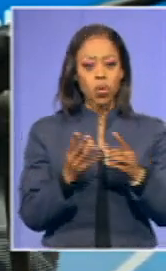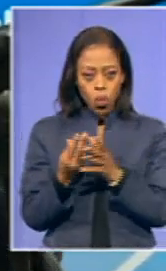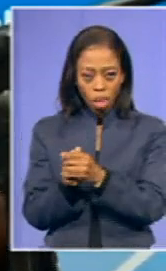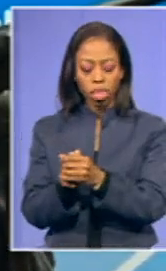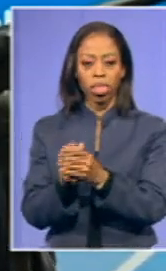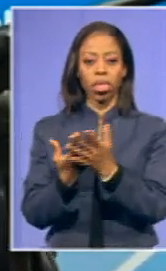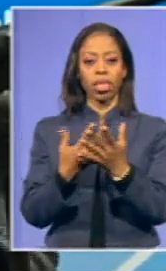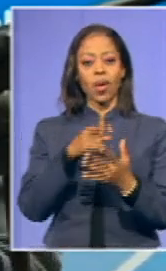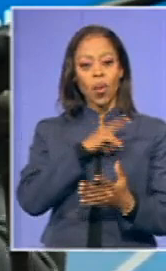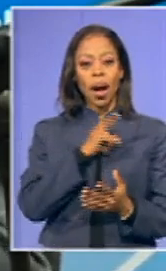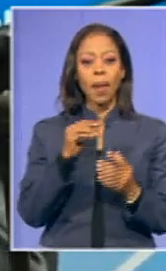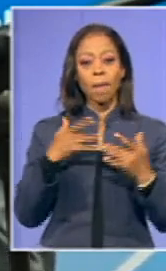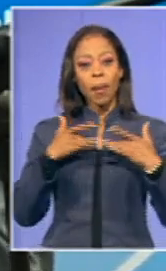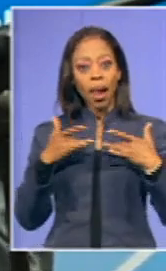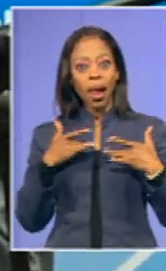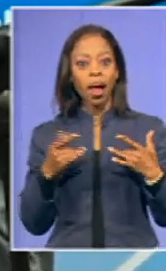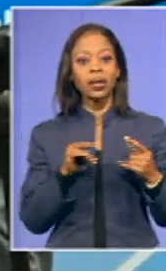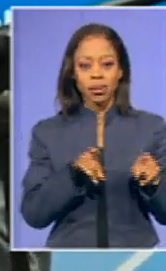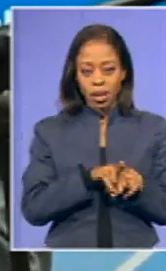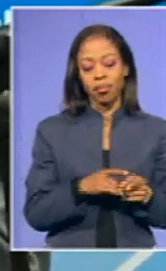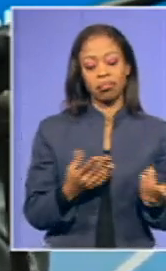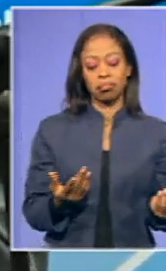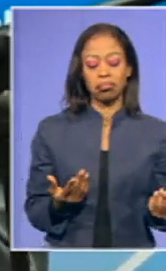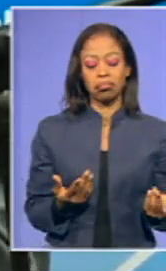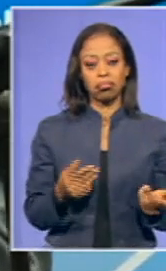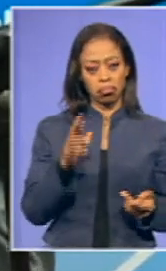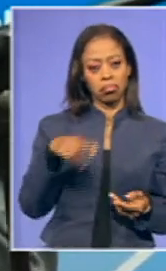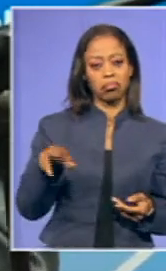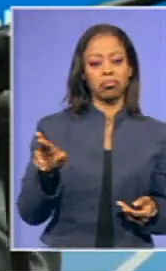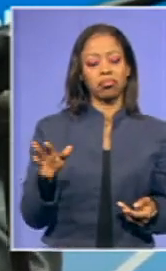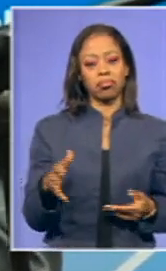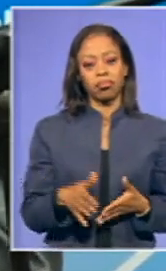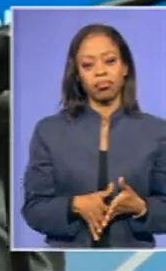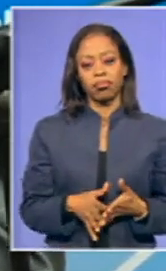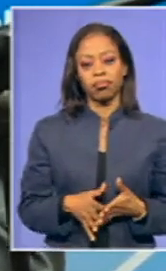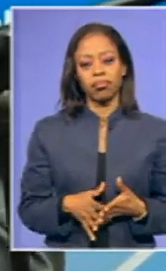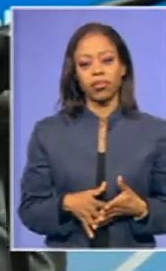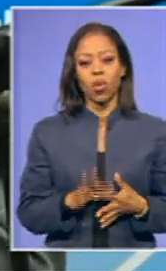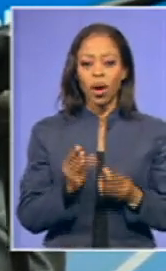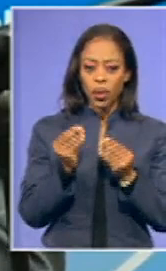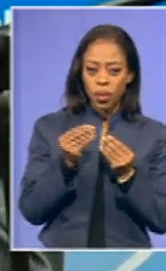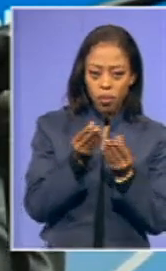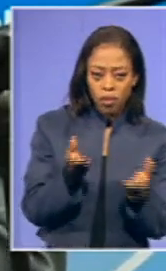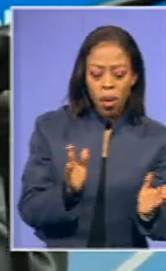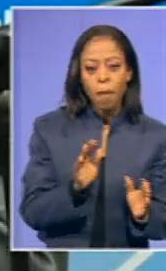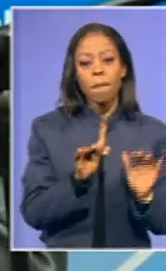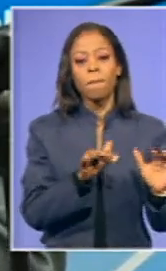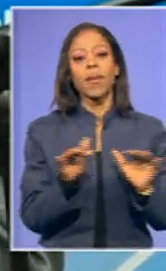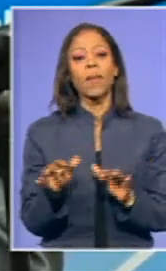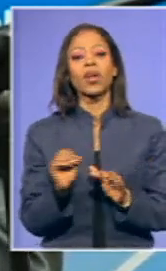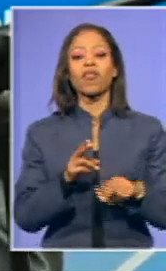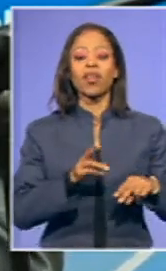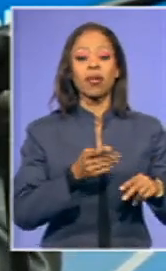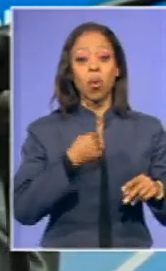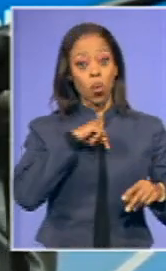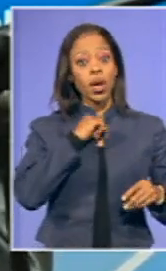because as people are crying, we all cry. So they are right in always updating people if there's a fault on